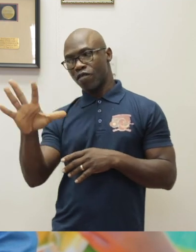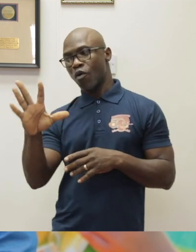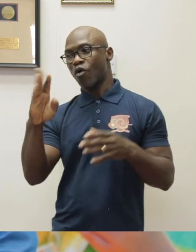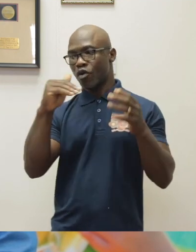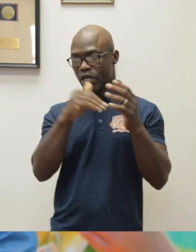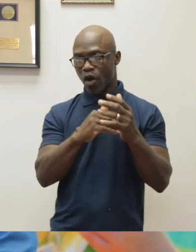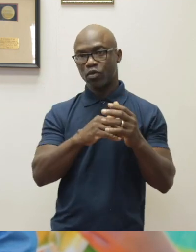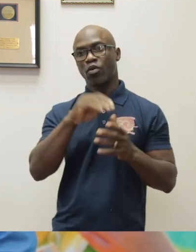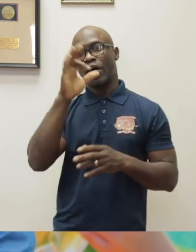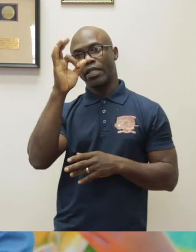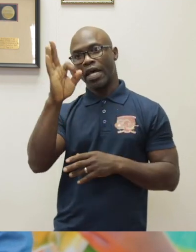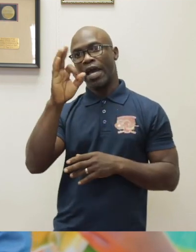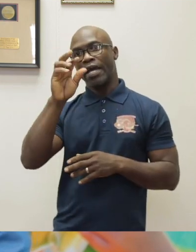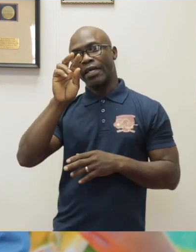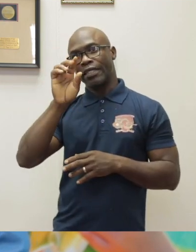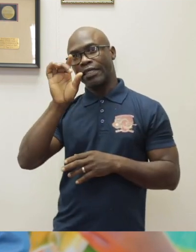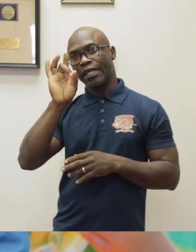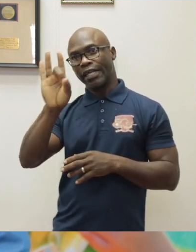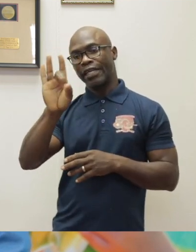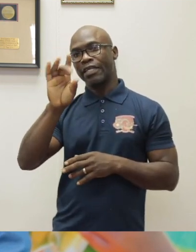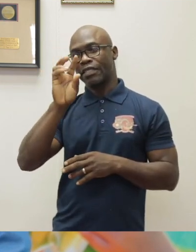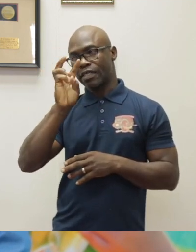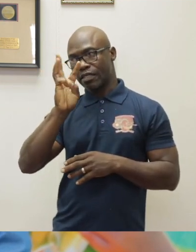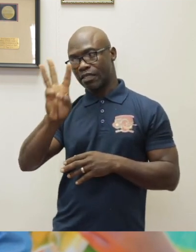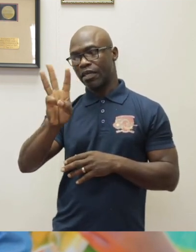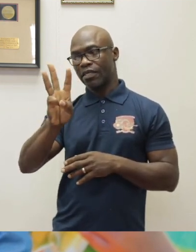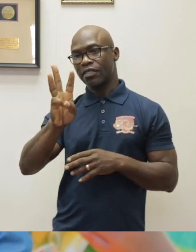644,986 confirmed cases with